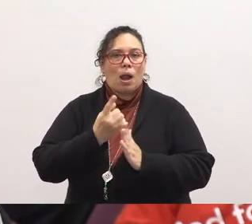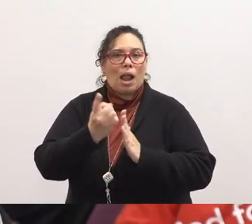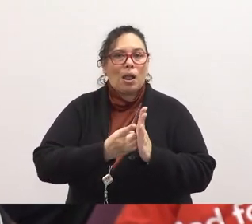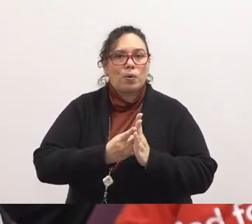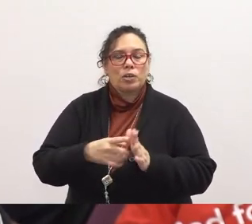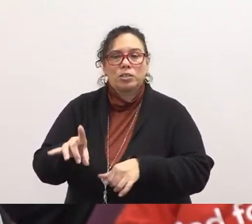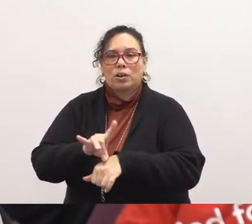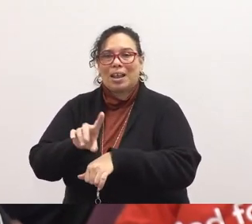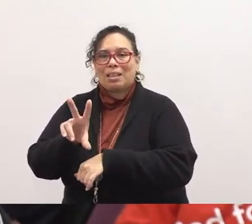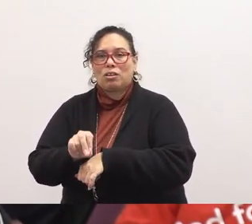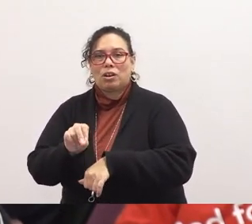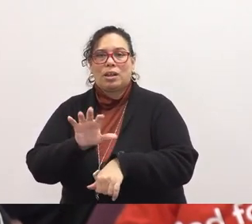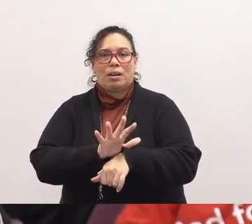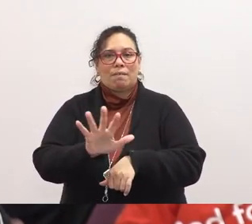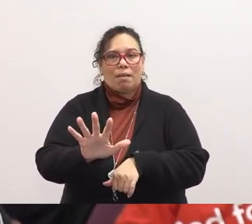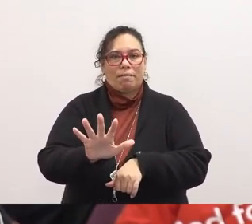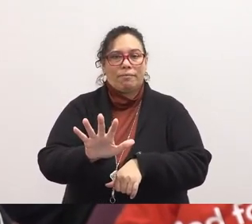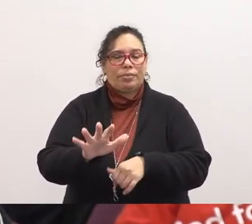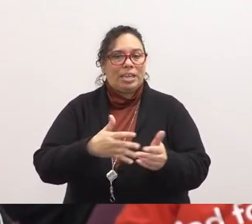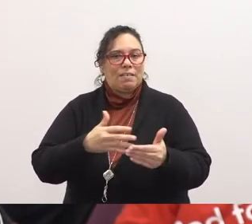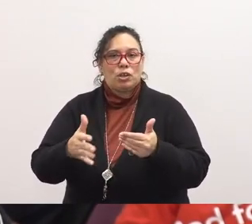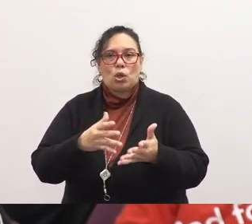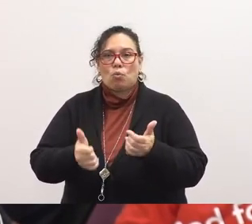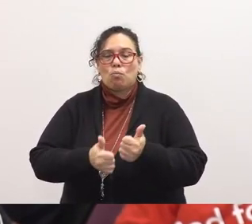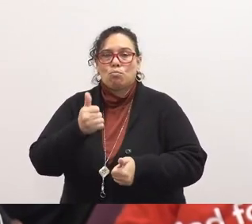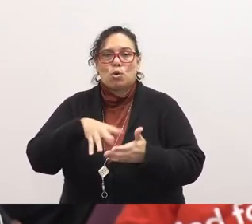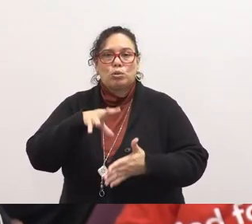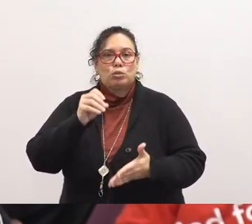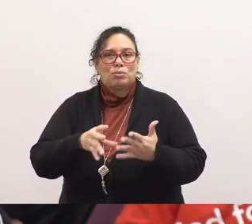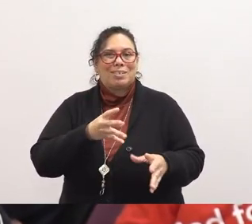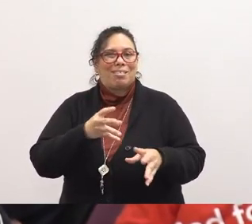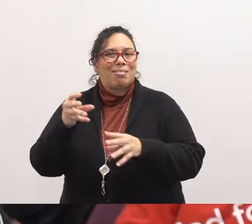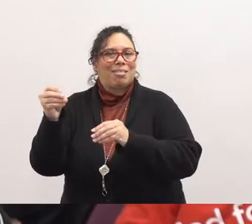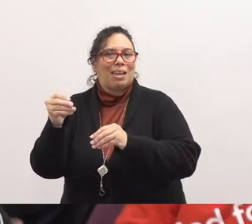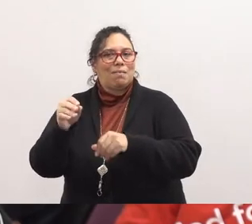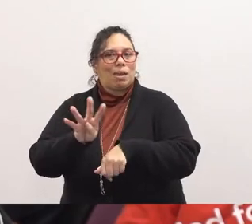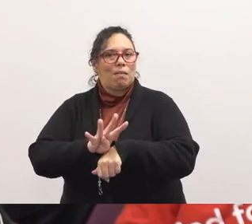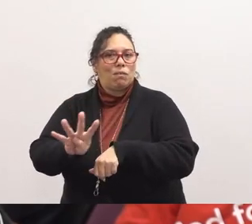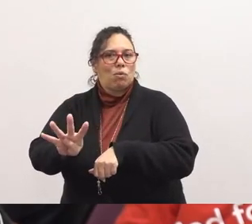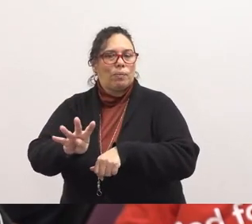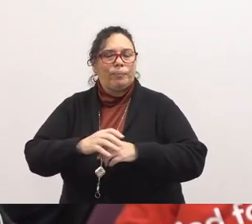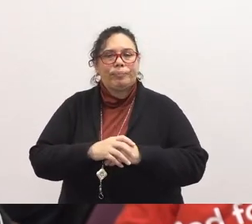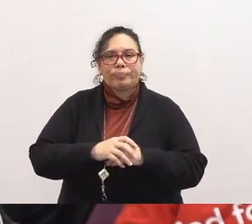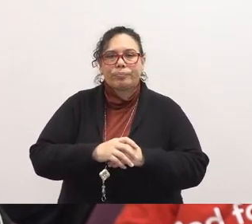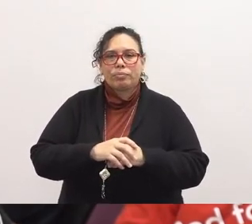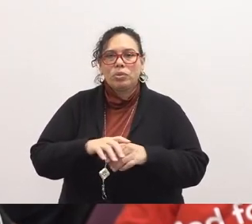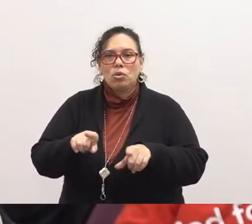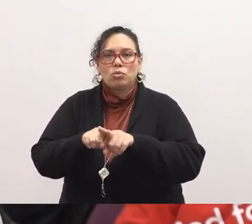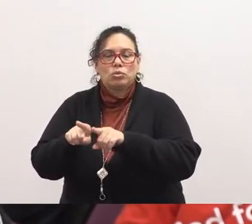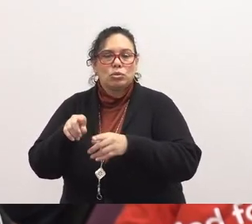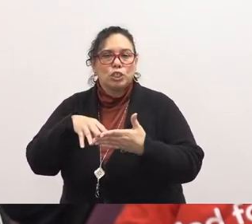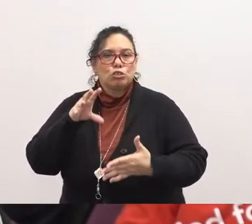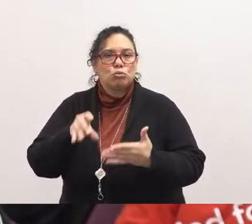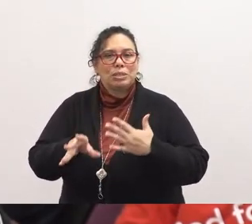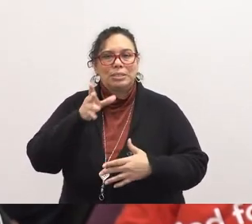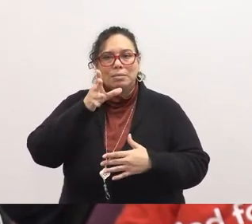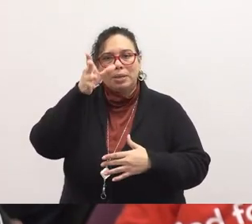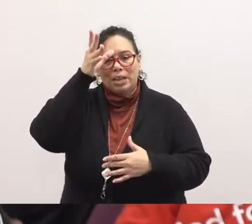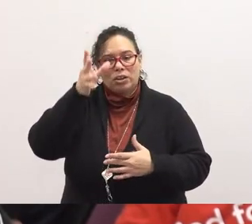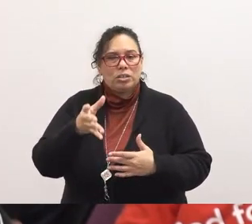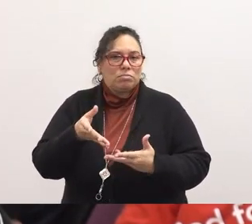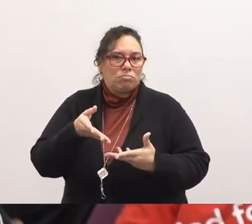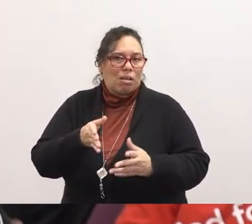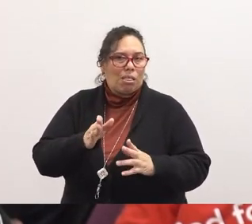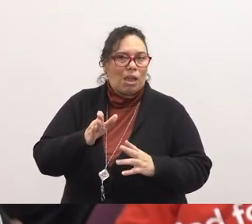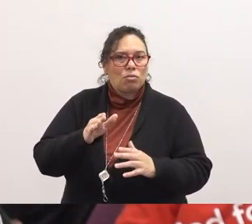from 8:30 to 5 p.m., even though most students leave campus by 4 p.m. And additionally, students and parents are allowed on